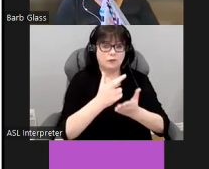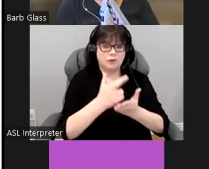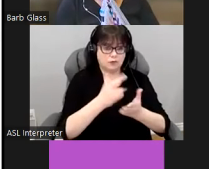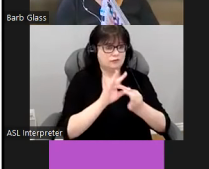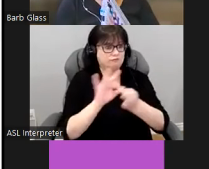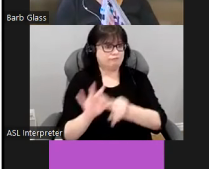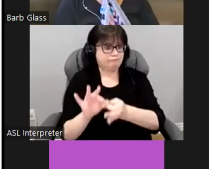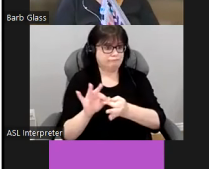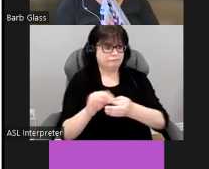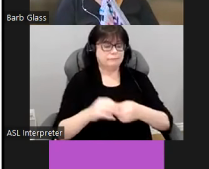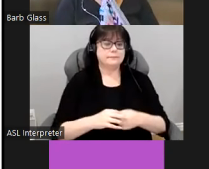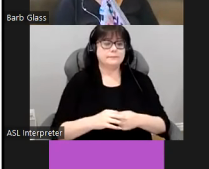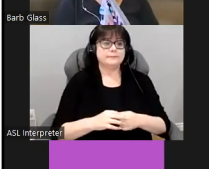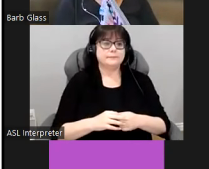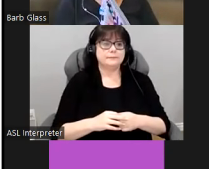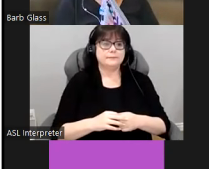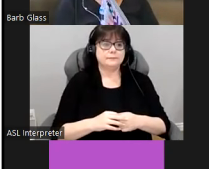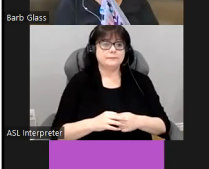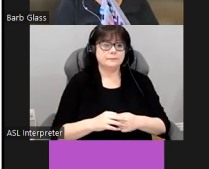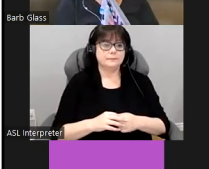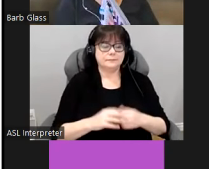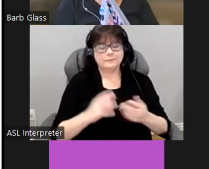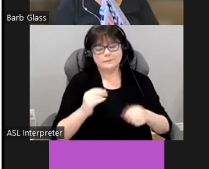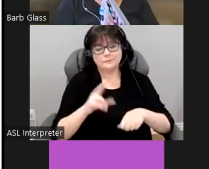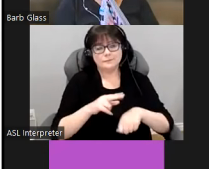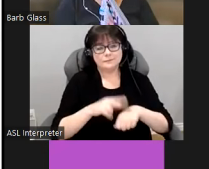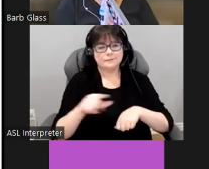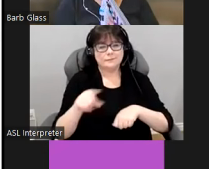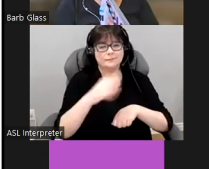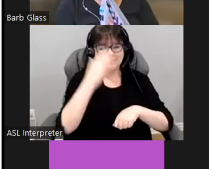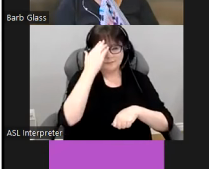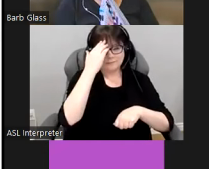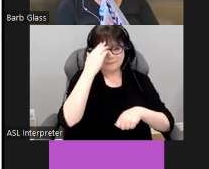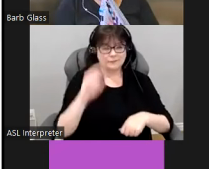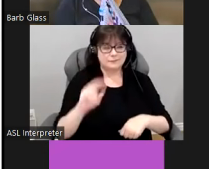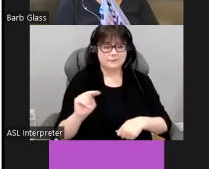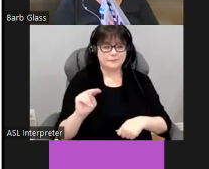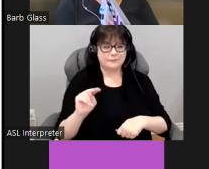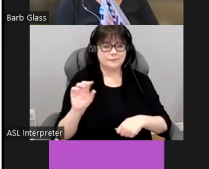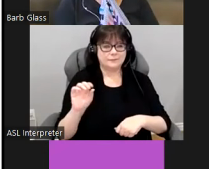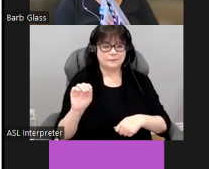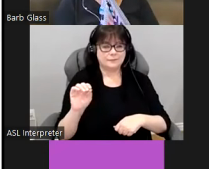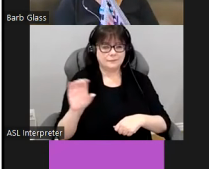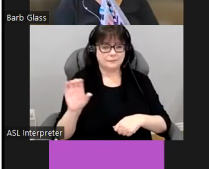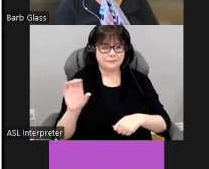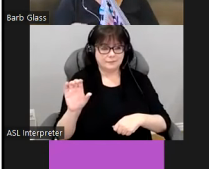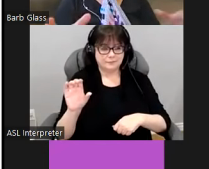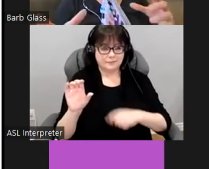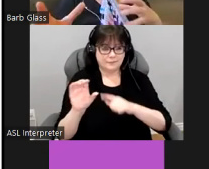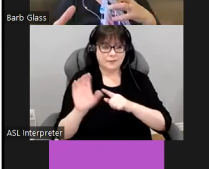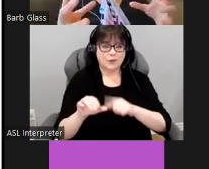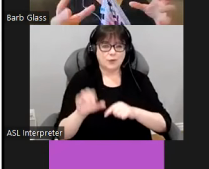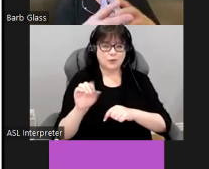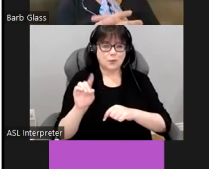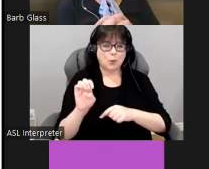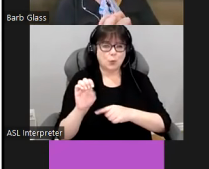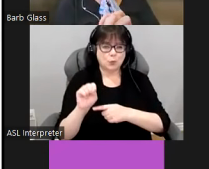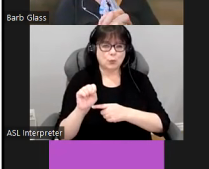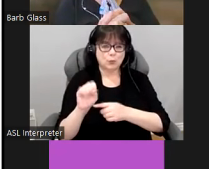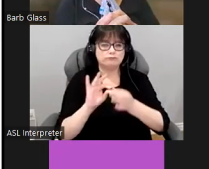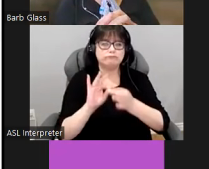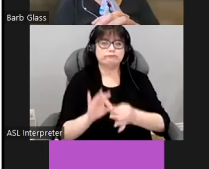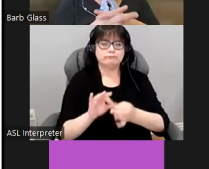time. And of course, you would also be familiar with the National Occupation Classification, the NOC codes that went with